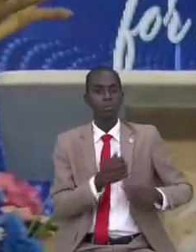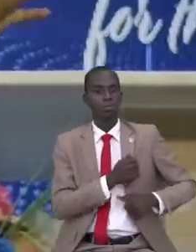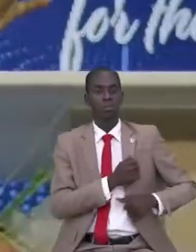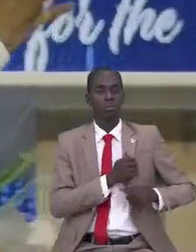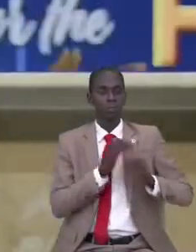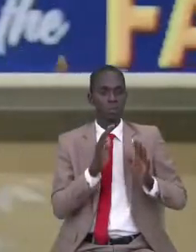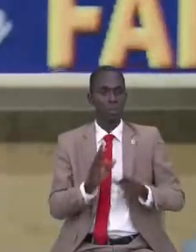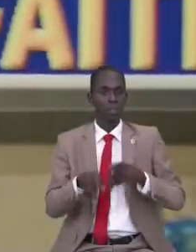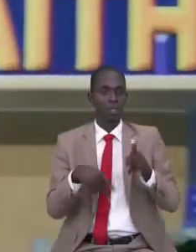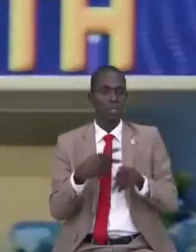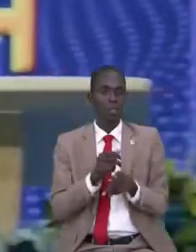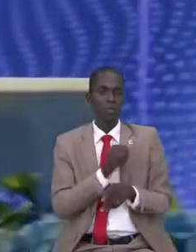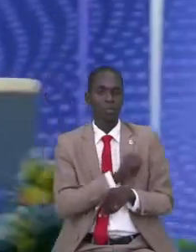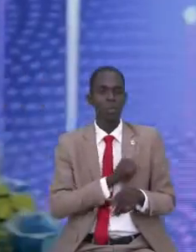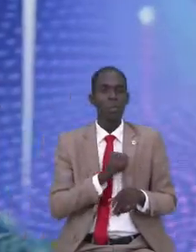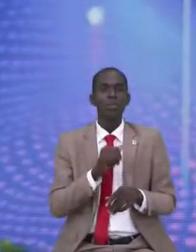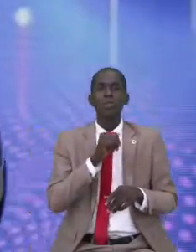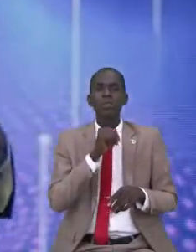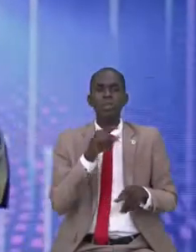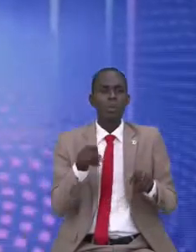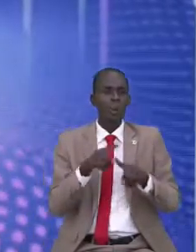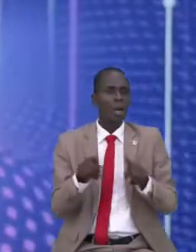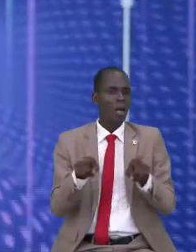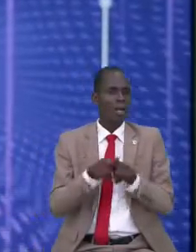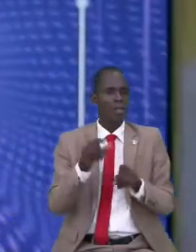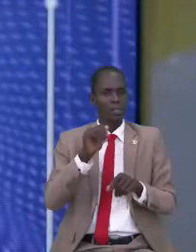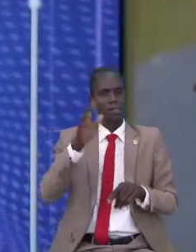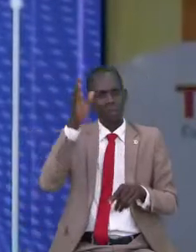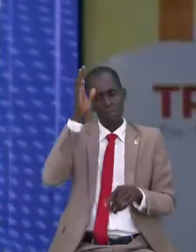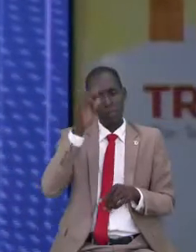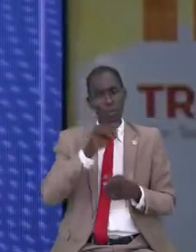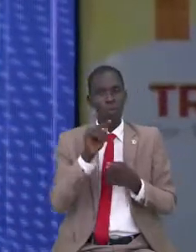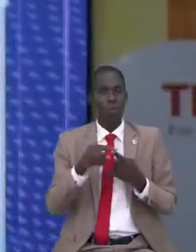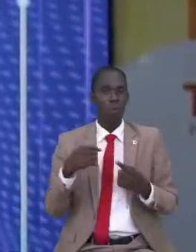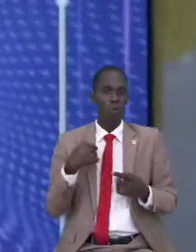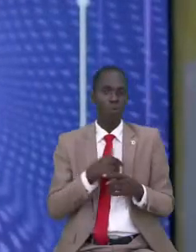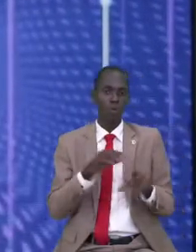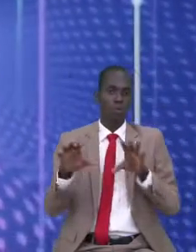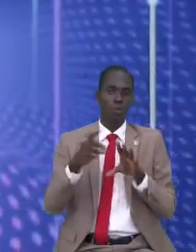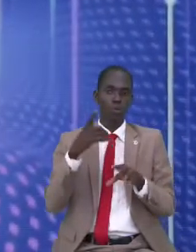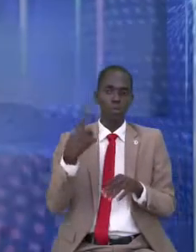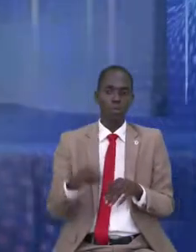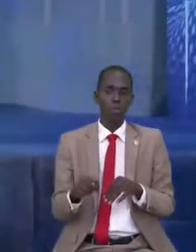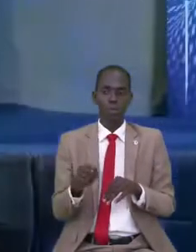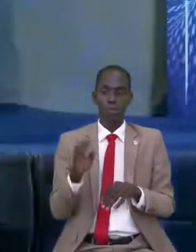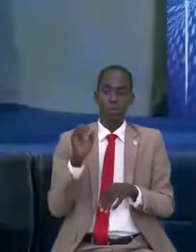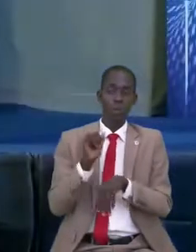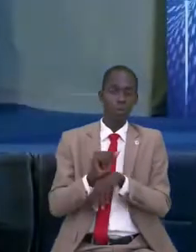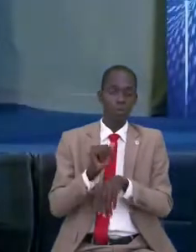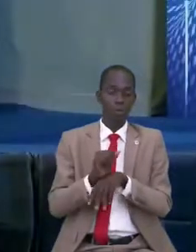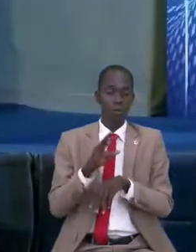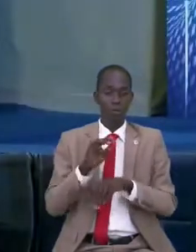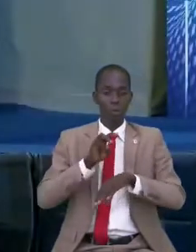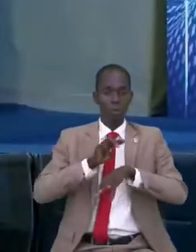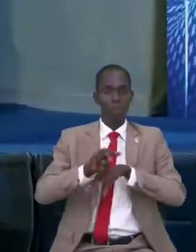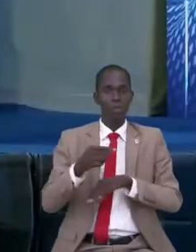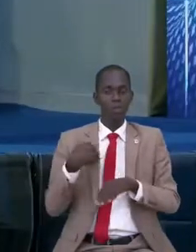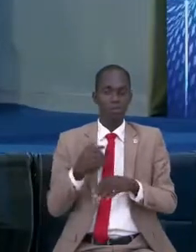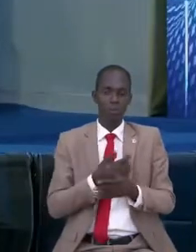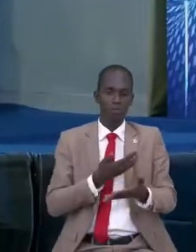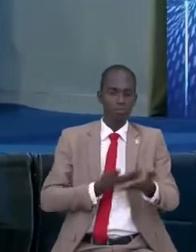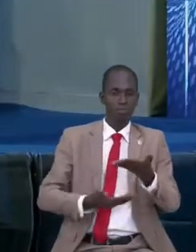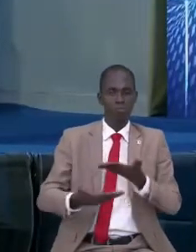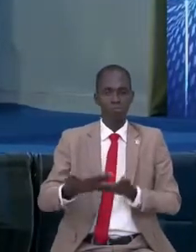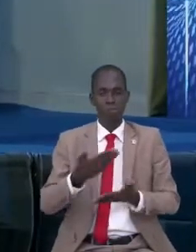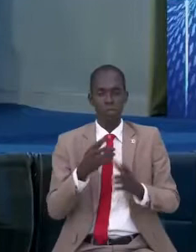As a father, the way we do the ministry, and the way we interact with people, and the way we